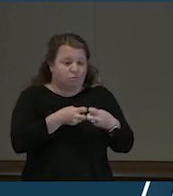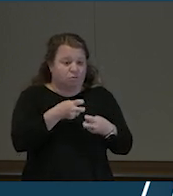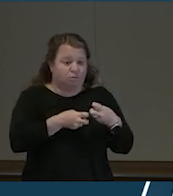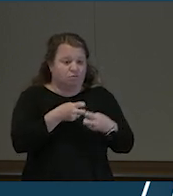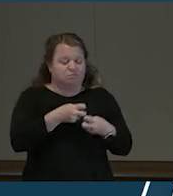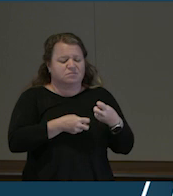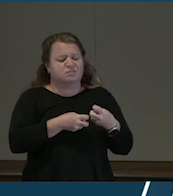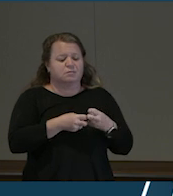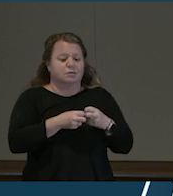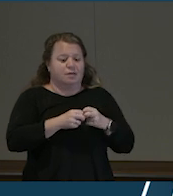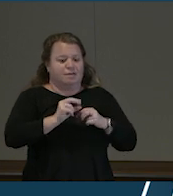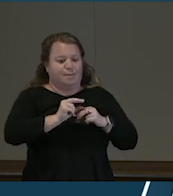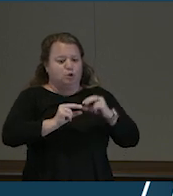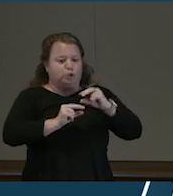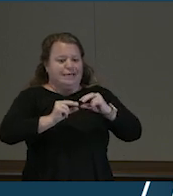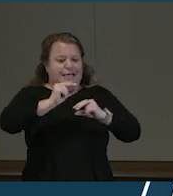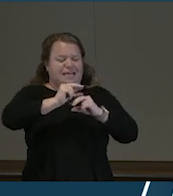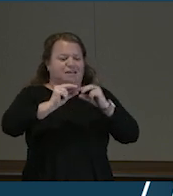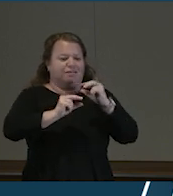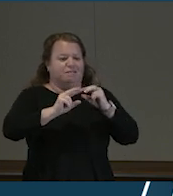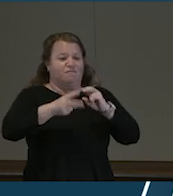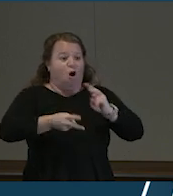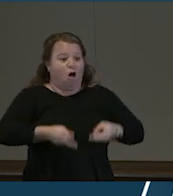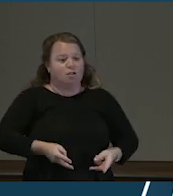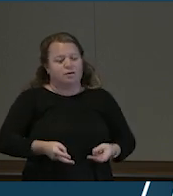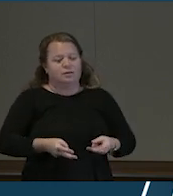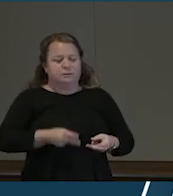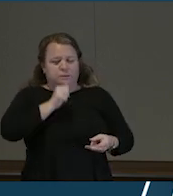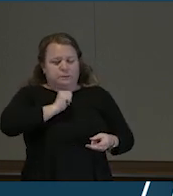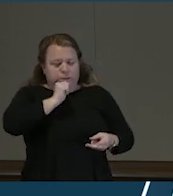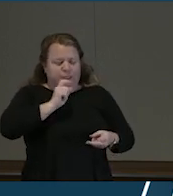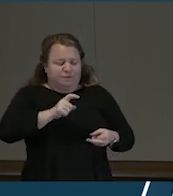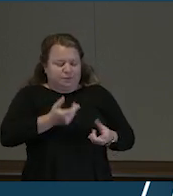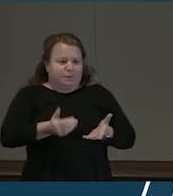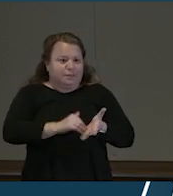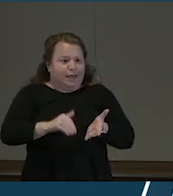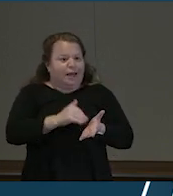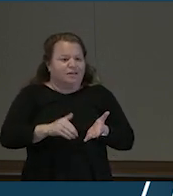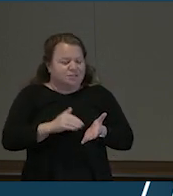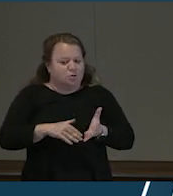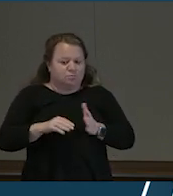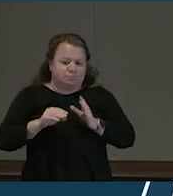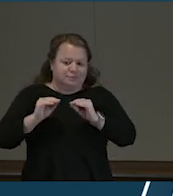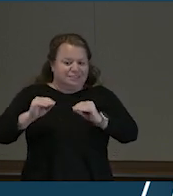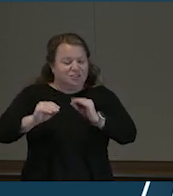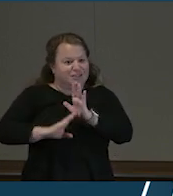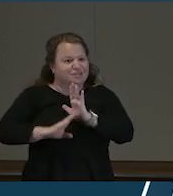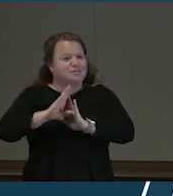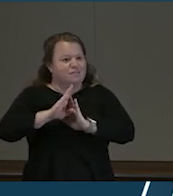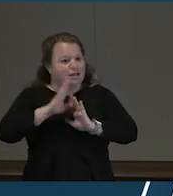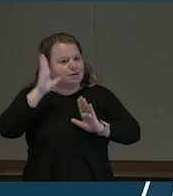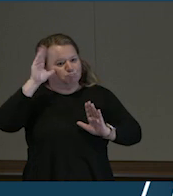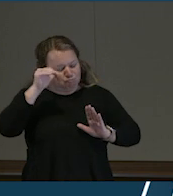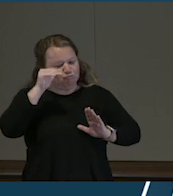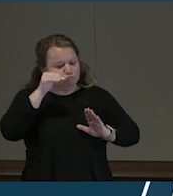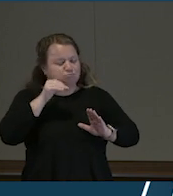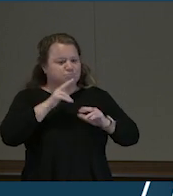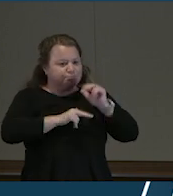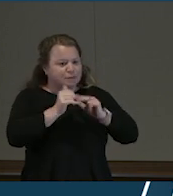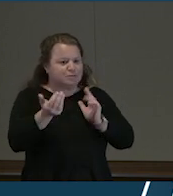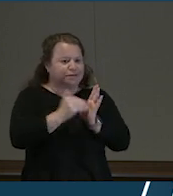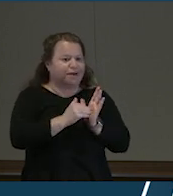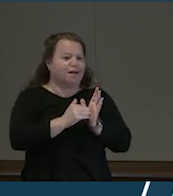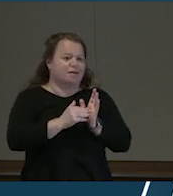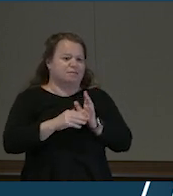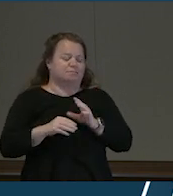keeps falling, it's so hard, right? So developing that persistence and self-regulation Increasing their vocabulary,